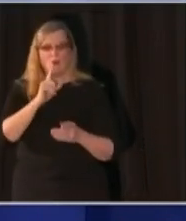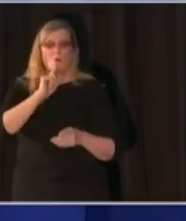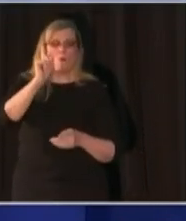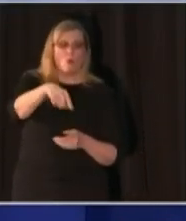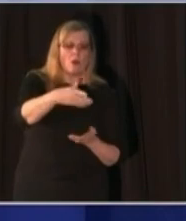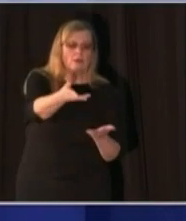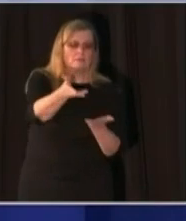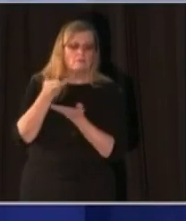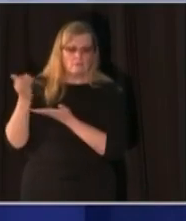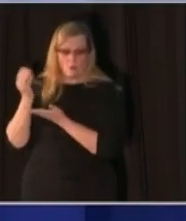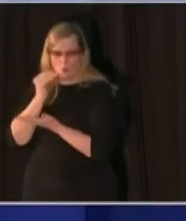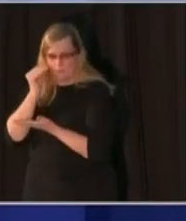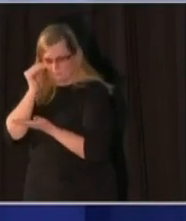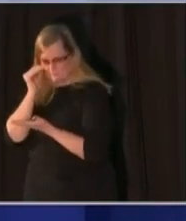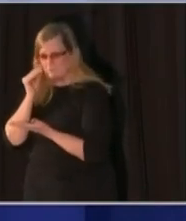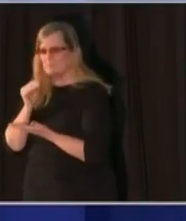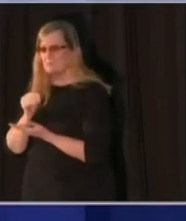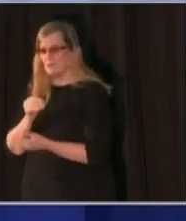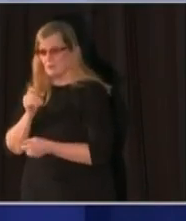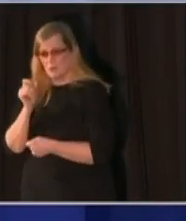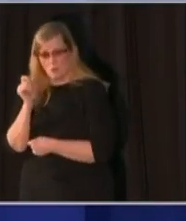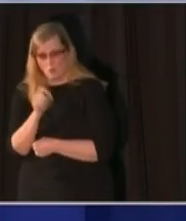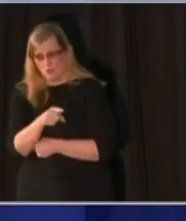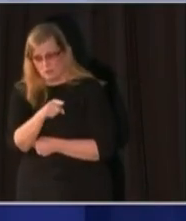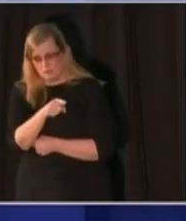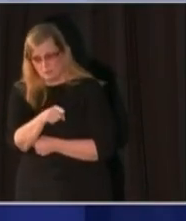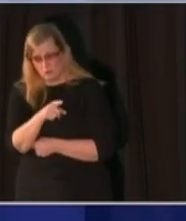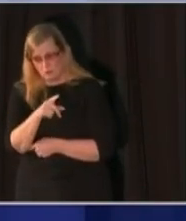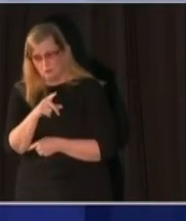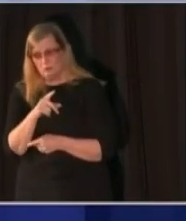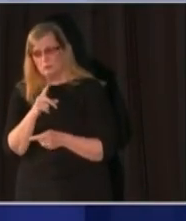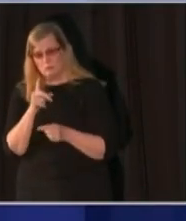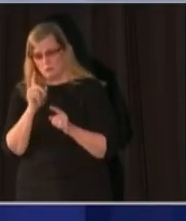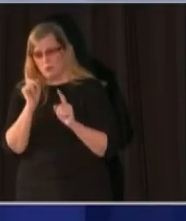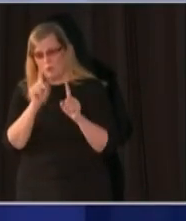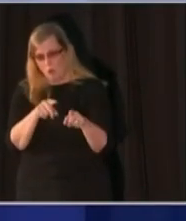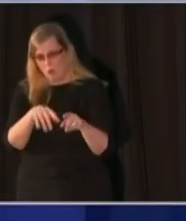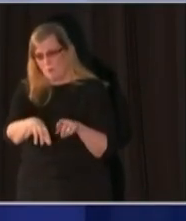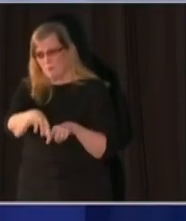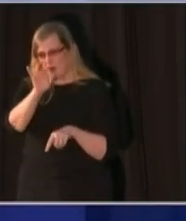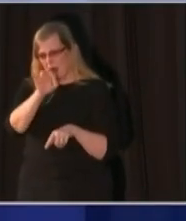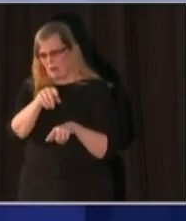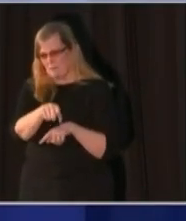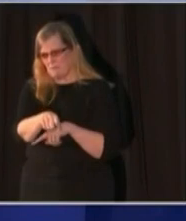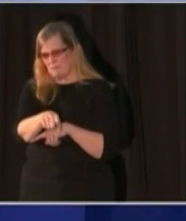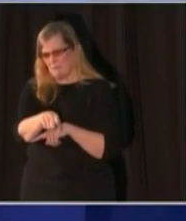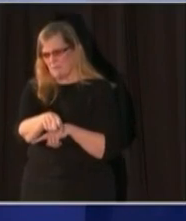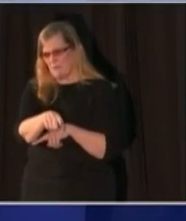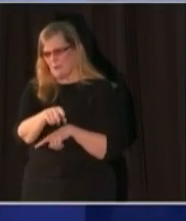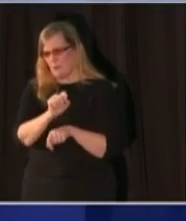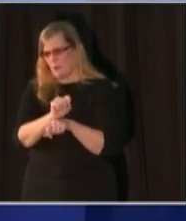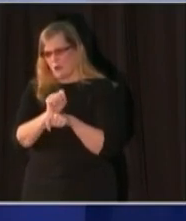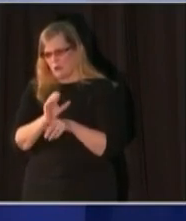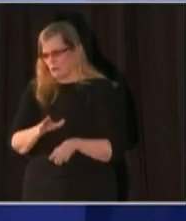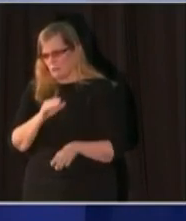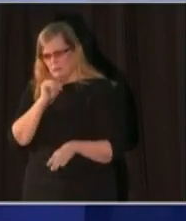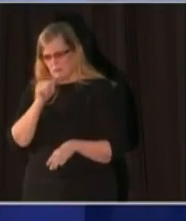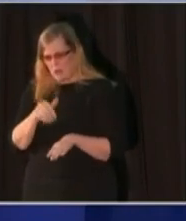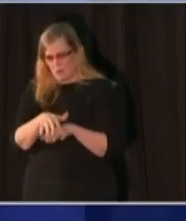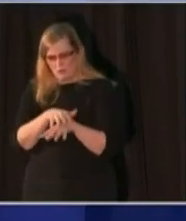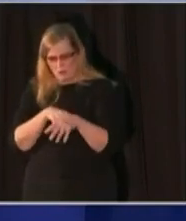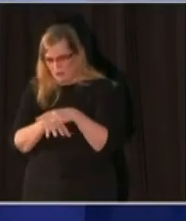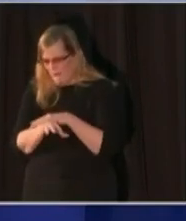your opinion. If you go in to buy carryout and you see a worker behind the counter that's not wearing gloves or a mask, would you buy food